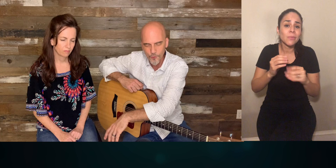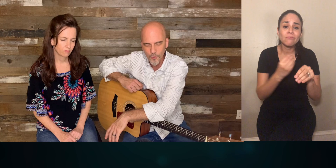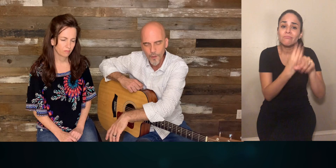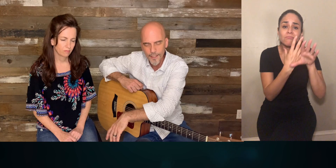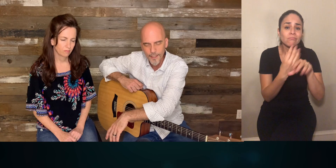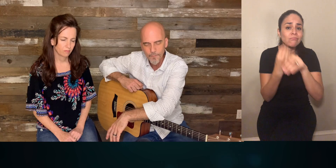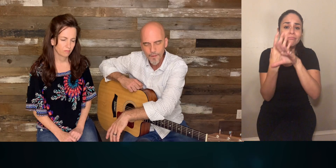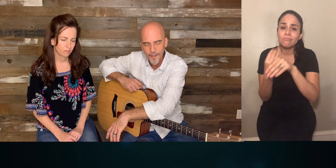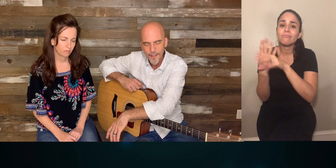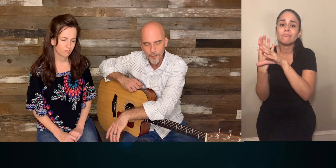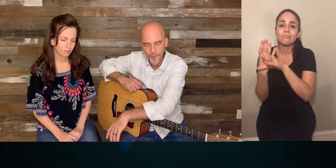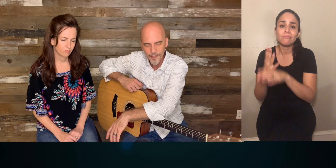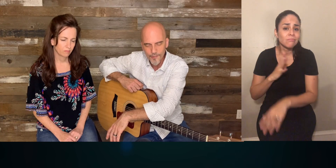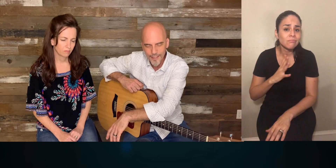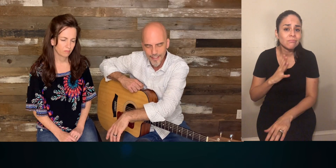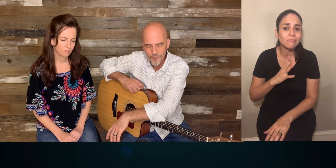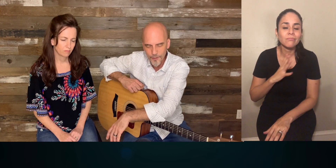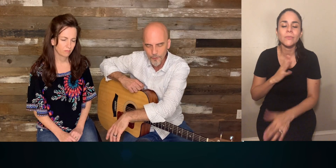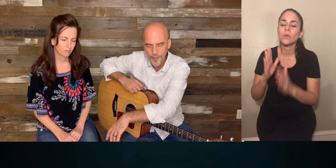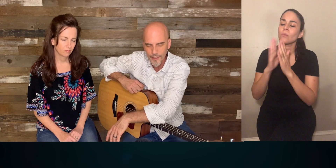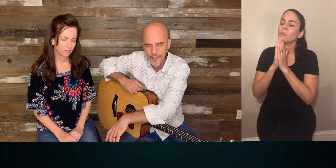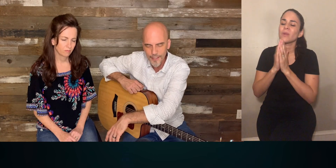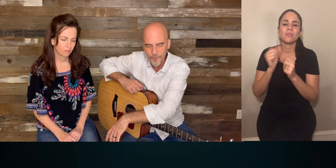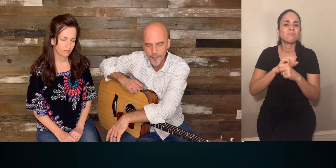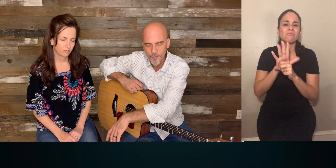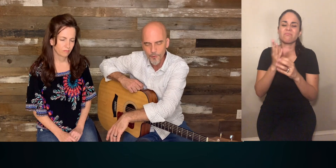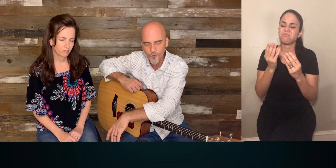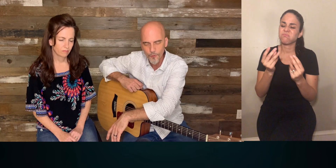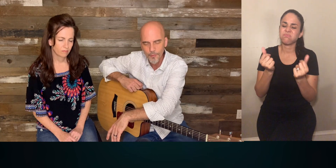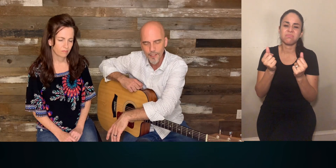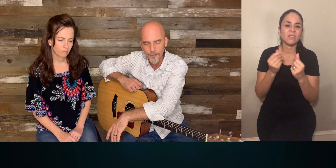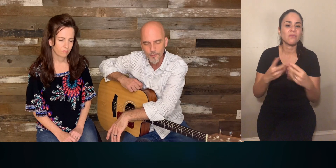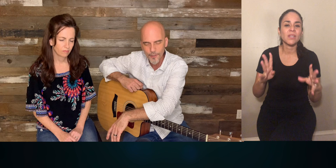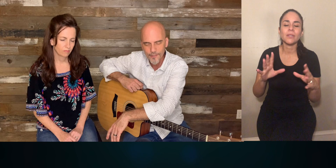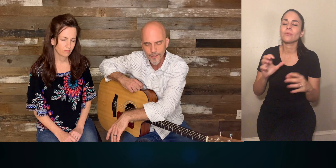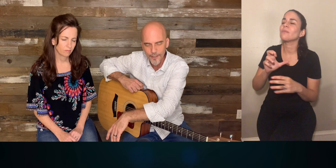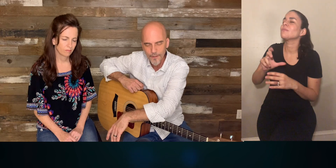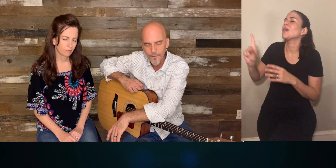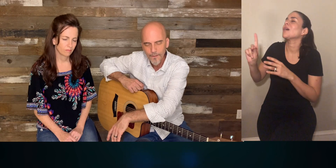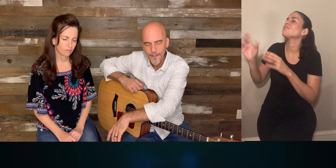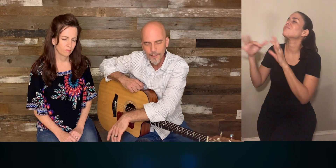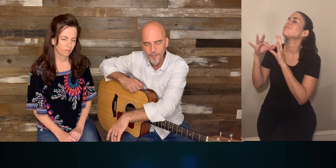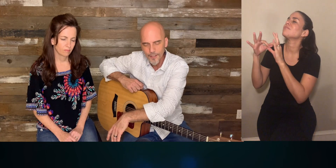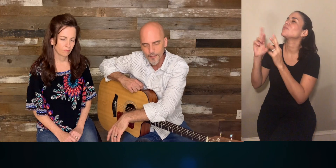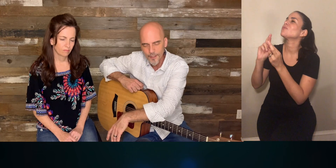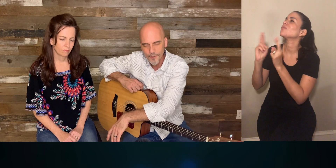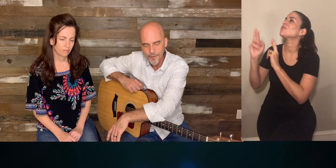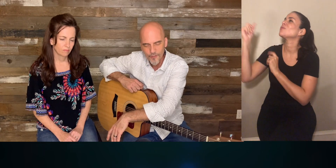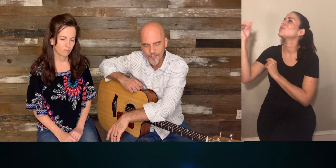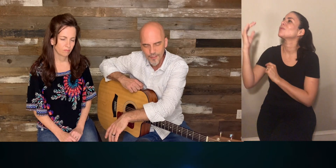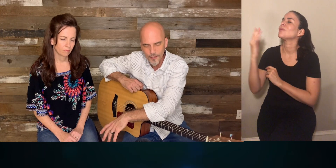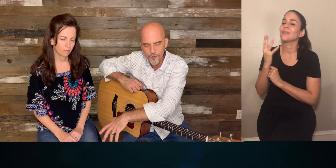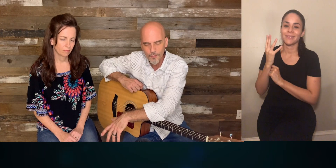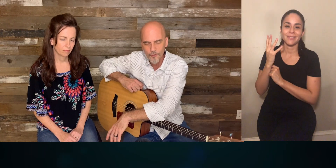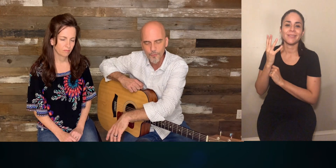a virtual way, God. And we pray that this thing ends very quickly and that we can be restored back to your grace, God. And we